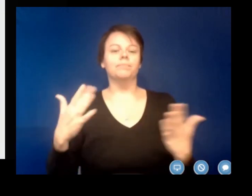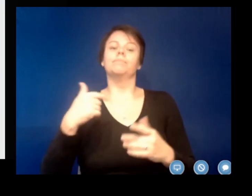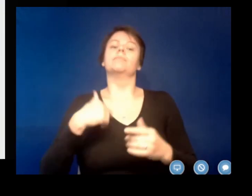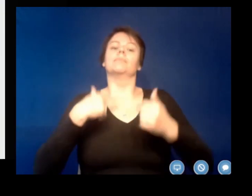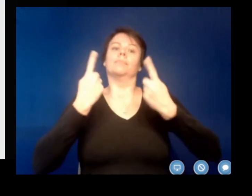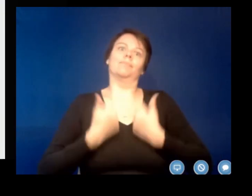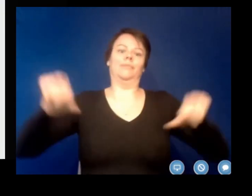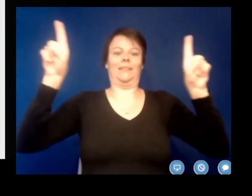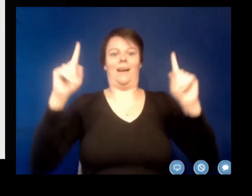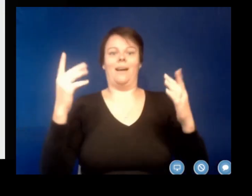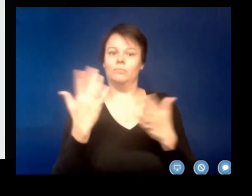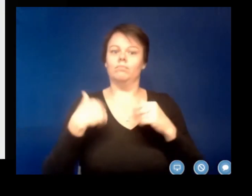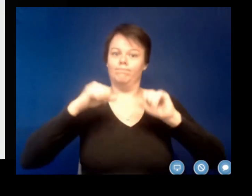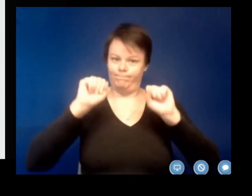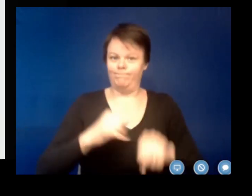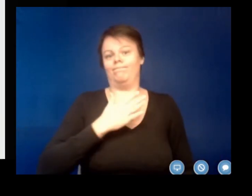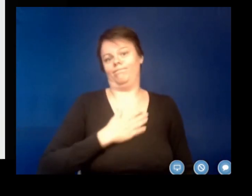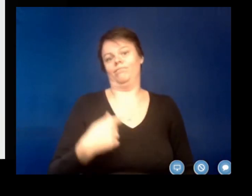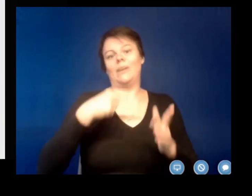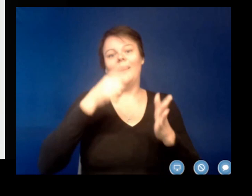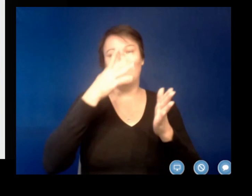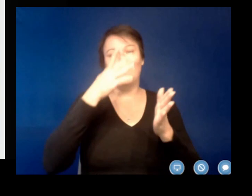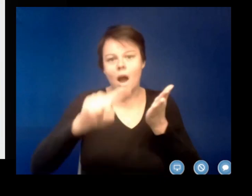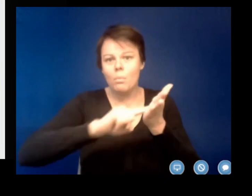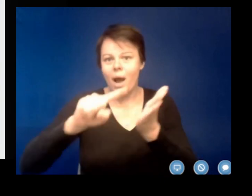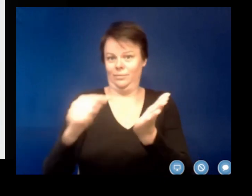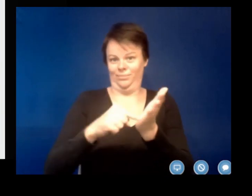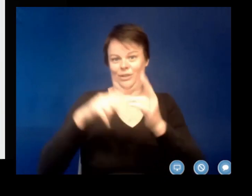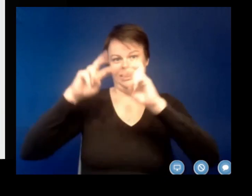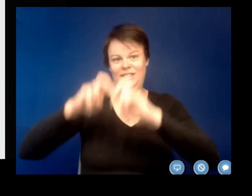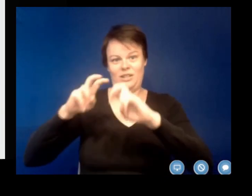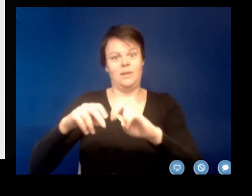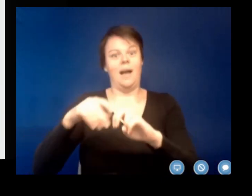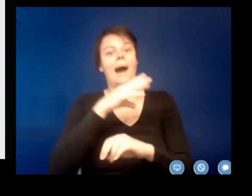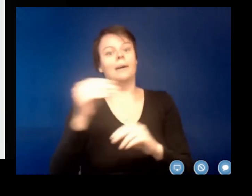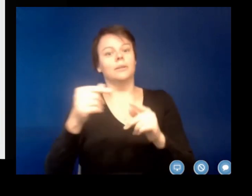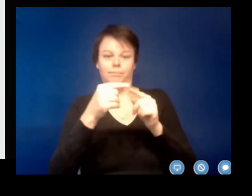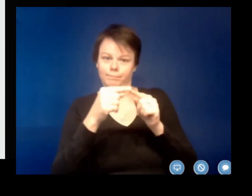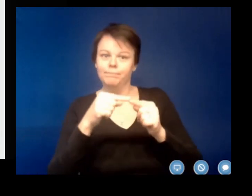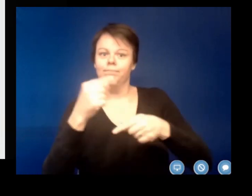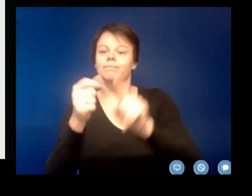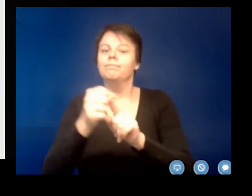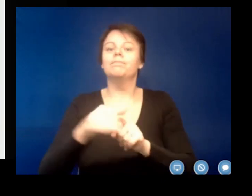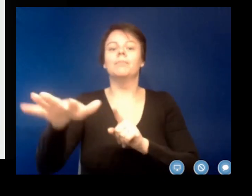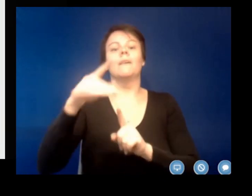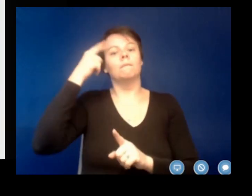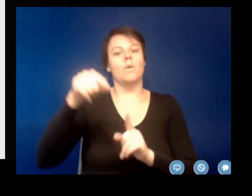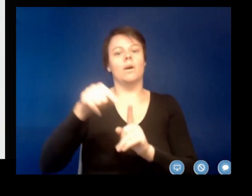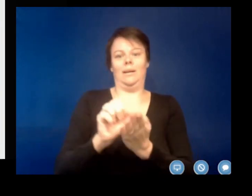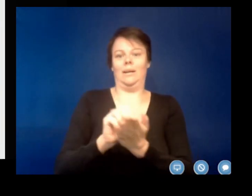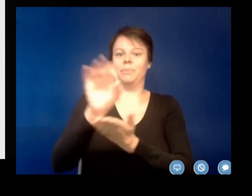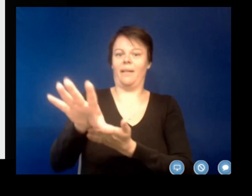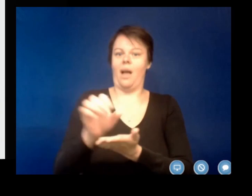debate. And finally, I would like to evaluate this research and outline for some implications for